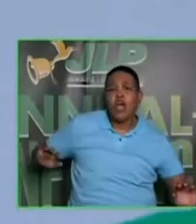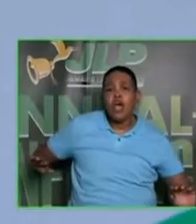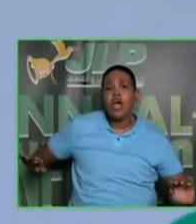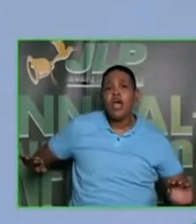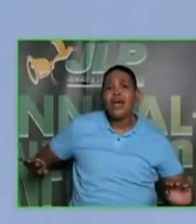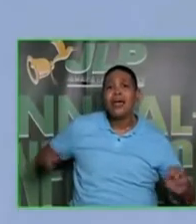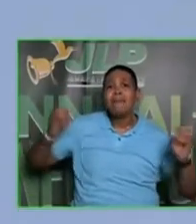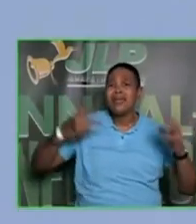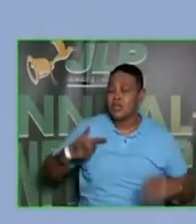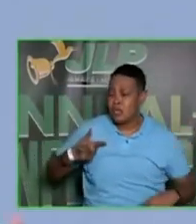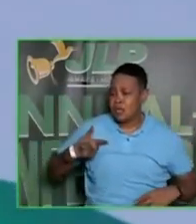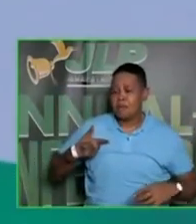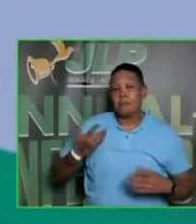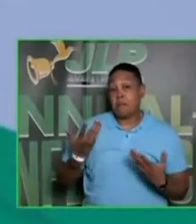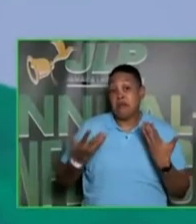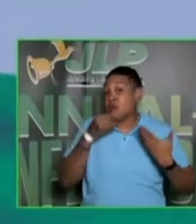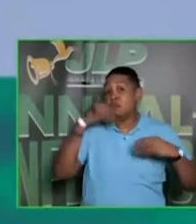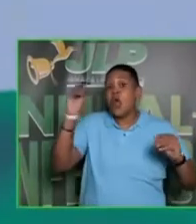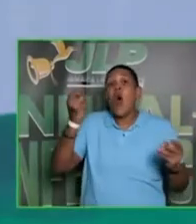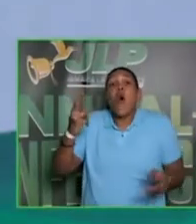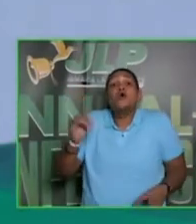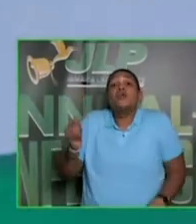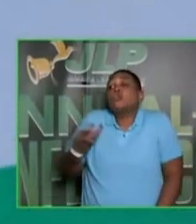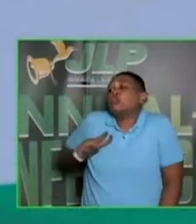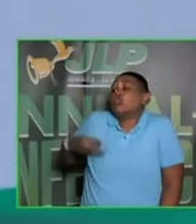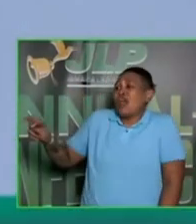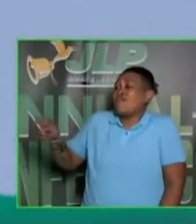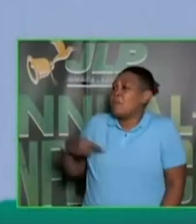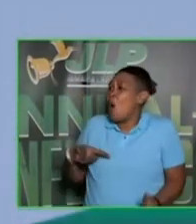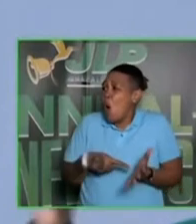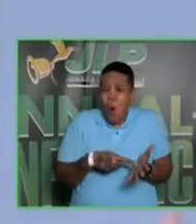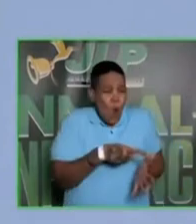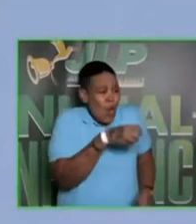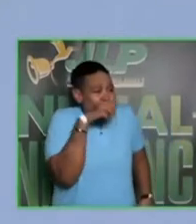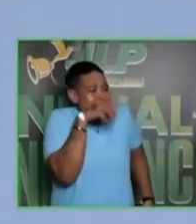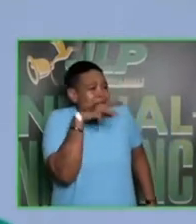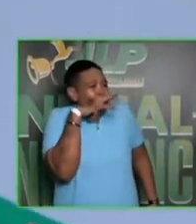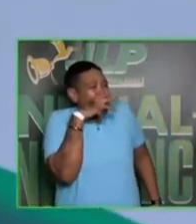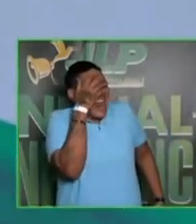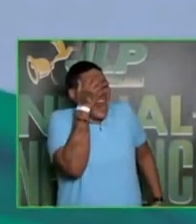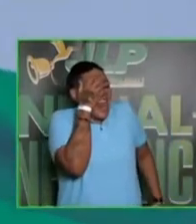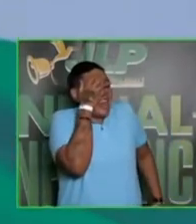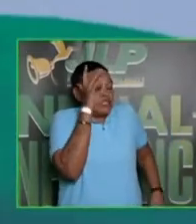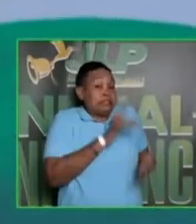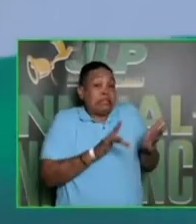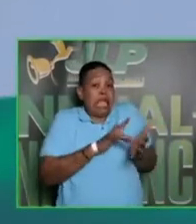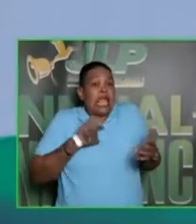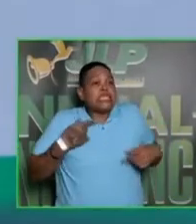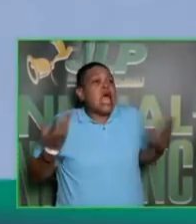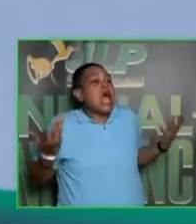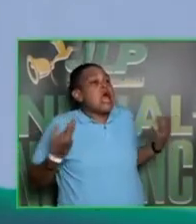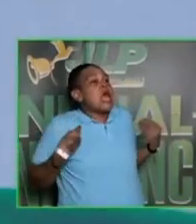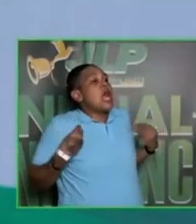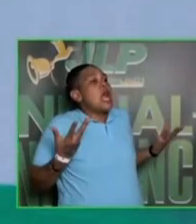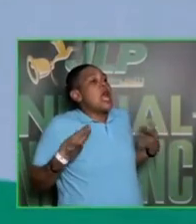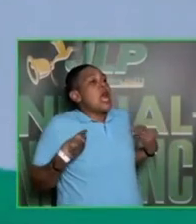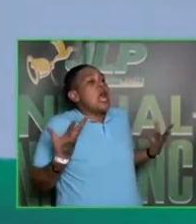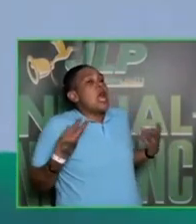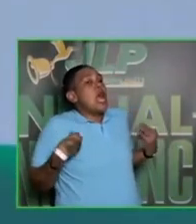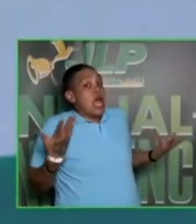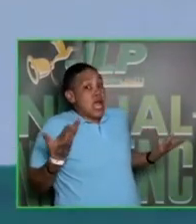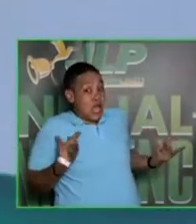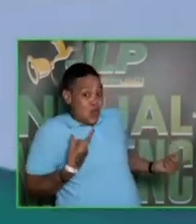to transfer property but bills are owed on the property. They would have to clear it first before they can transfer it. So in a way,